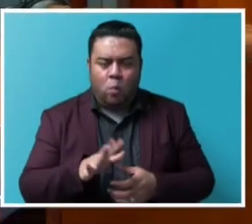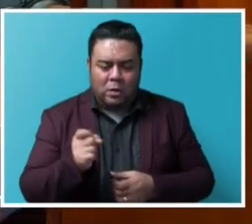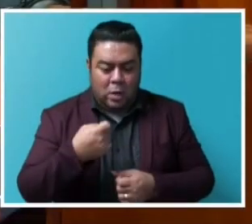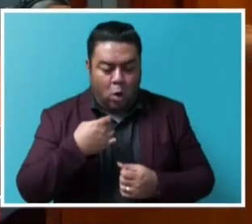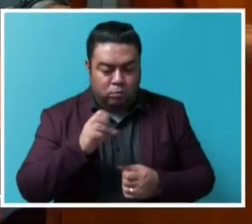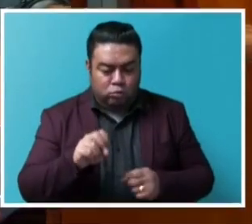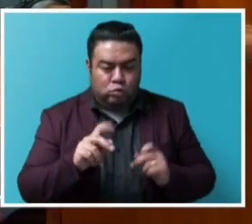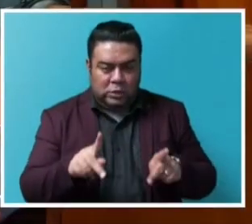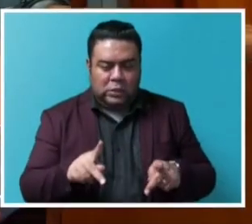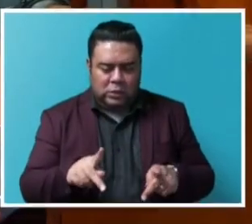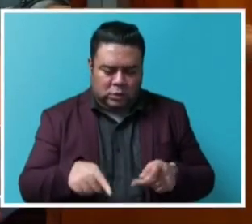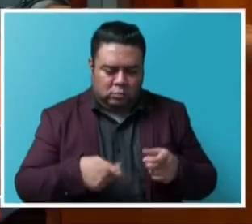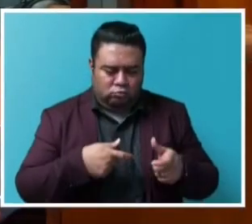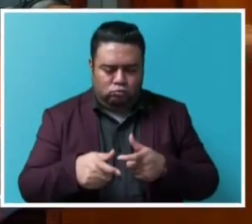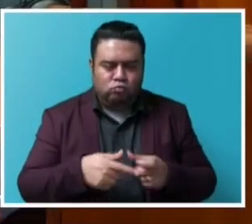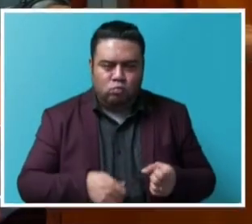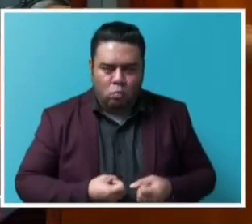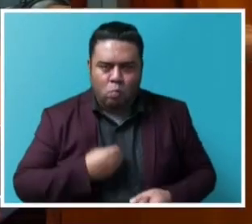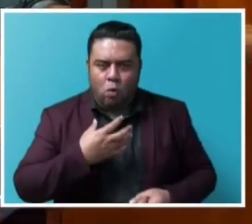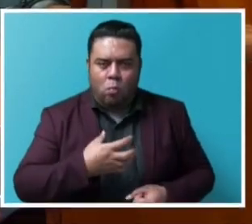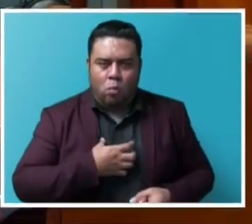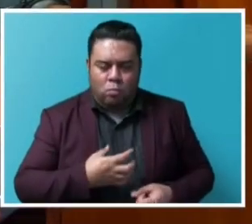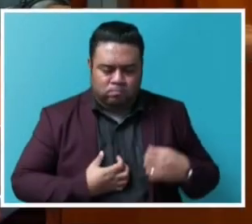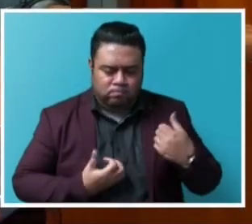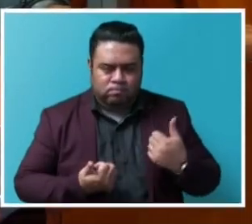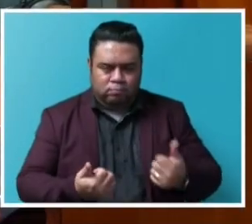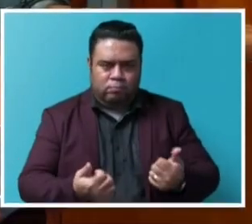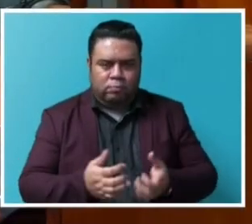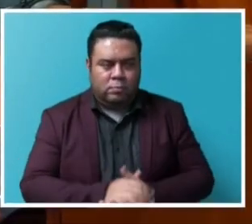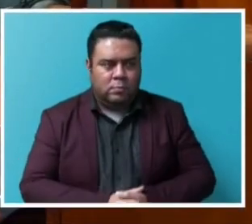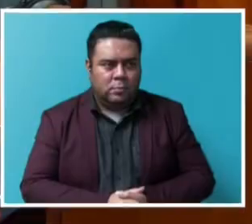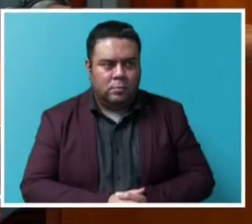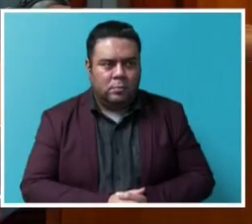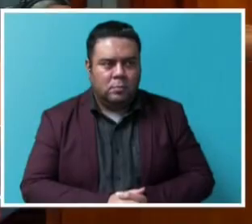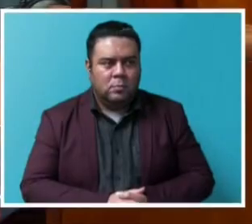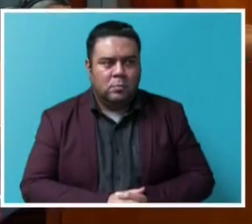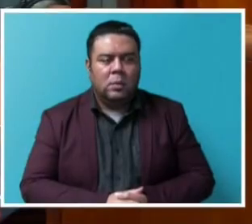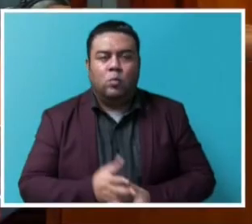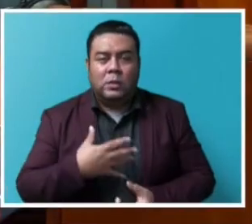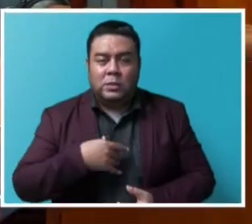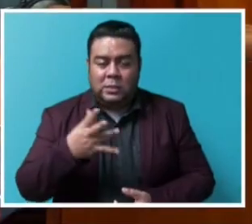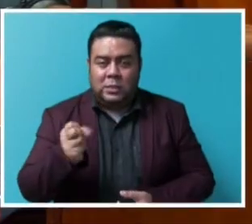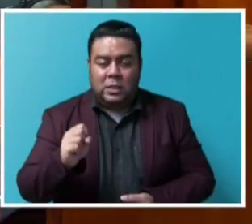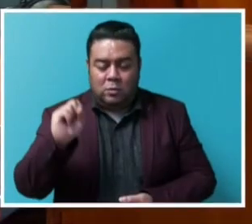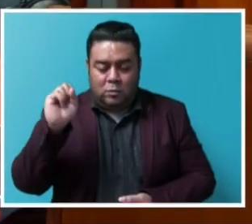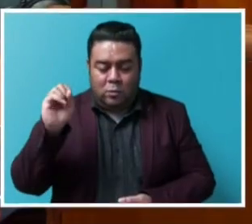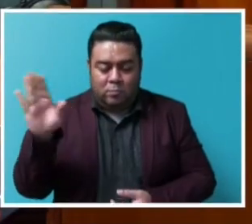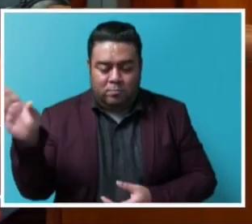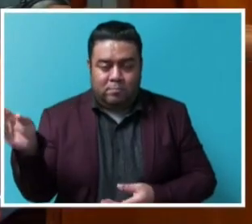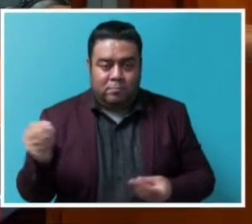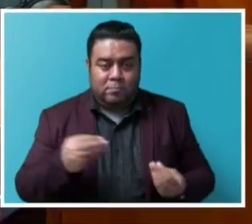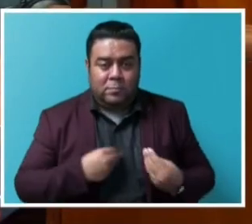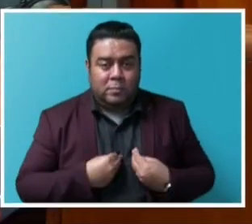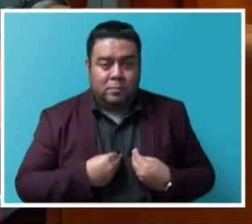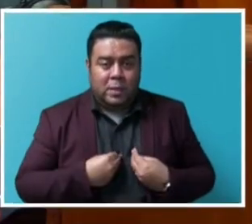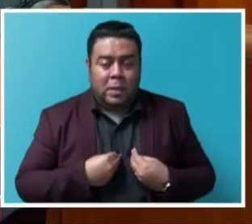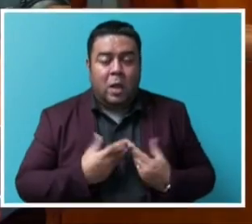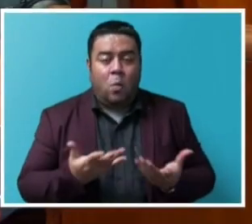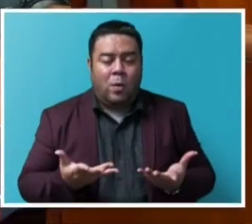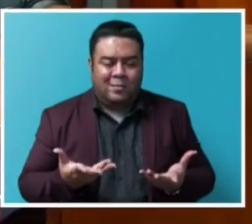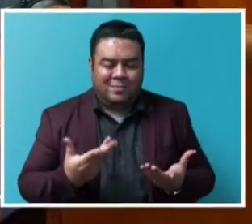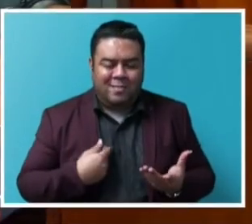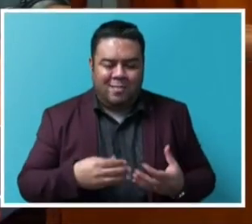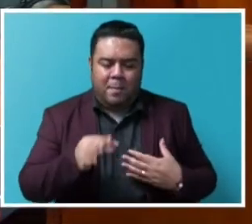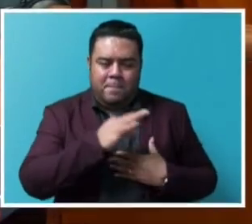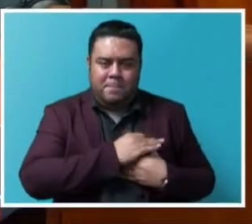opportunities. I must see our diplomats bringing back the return on investment that will benefit